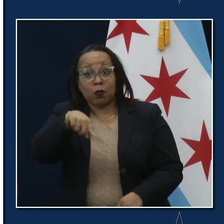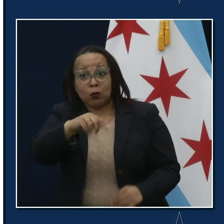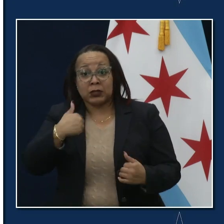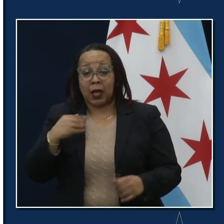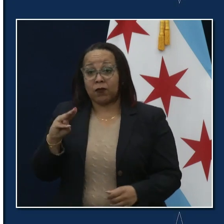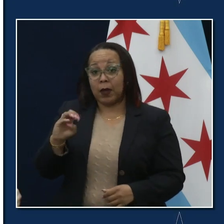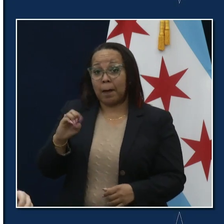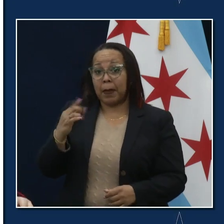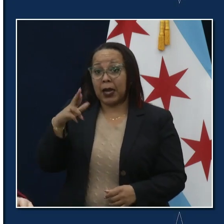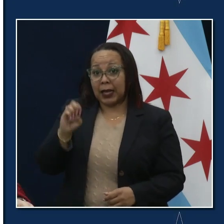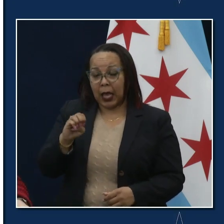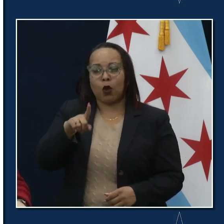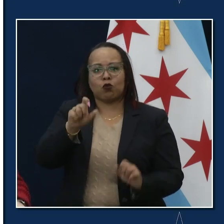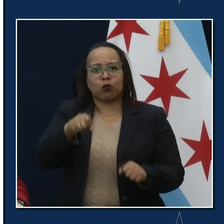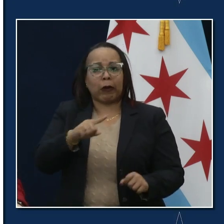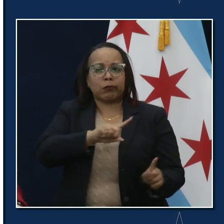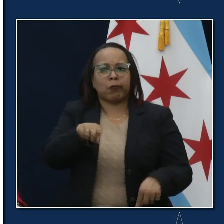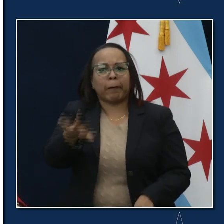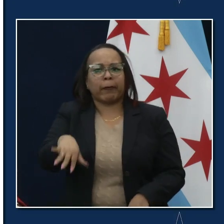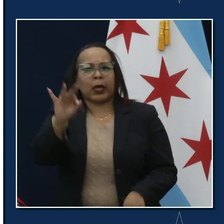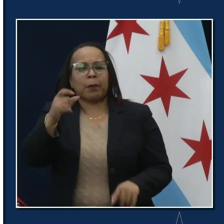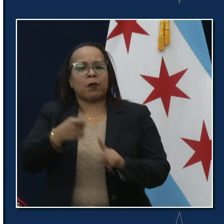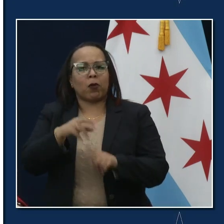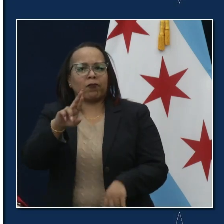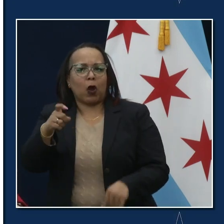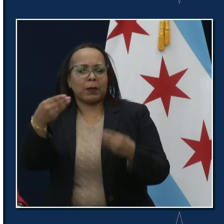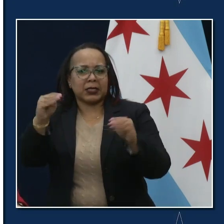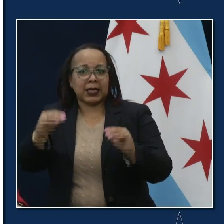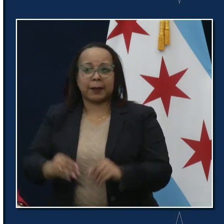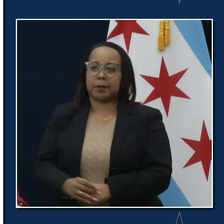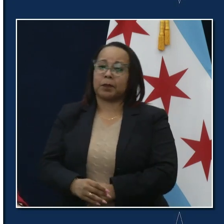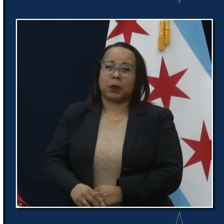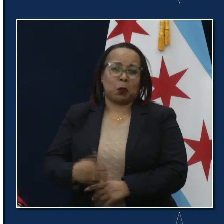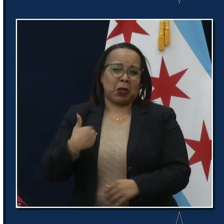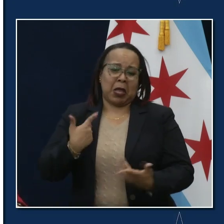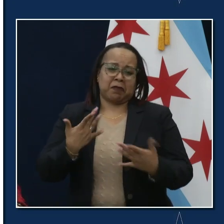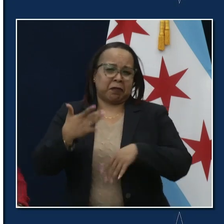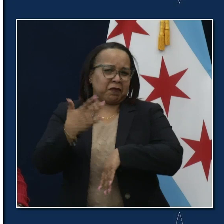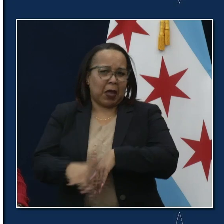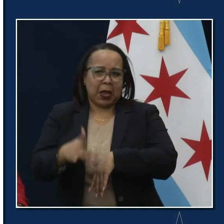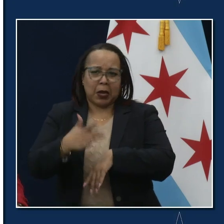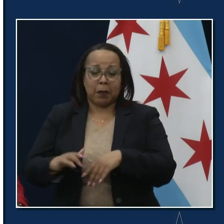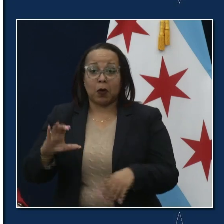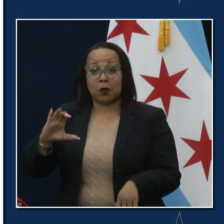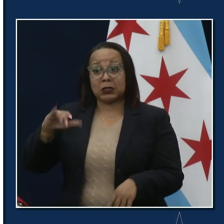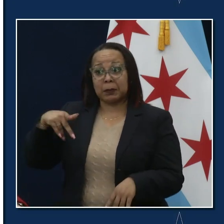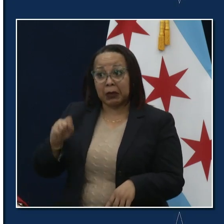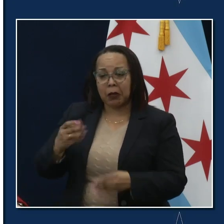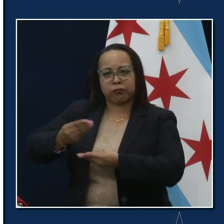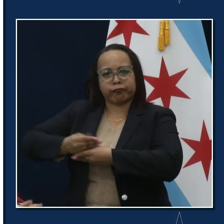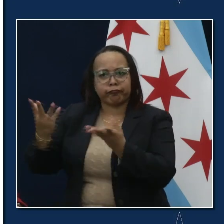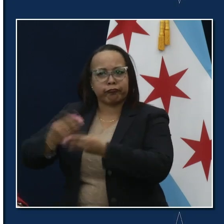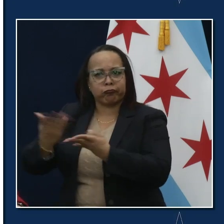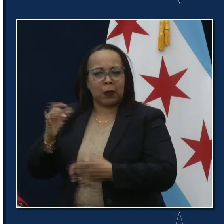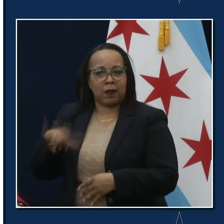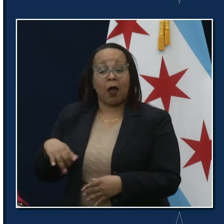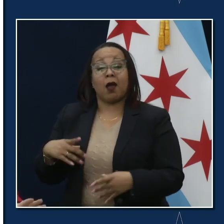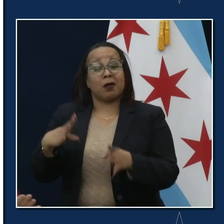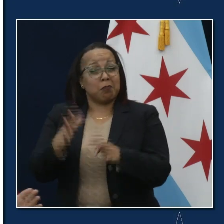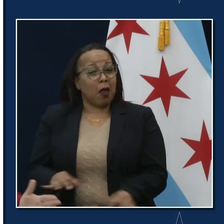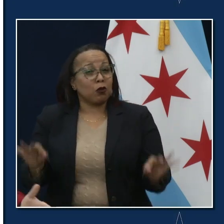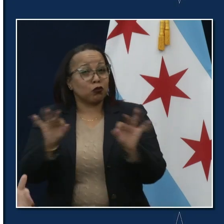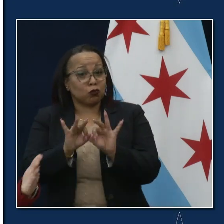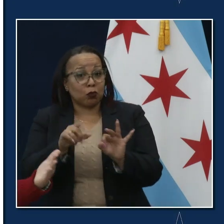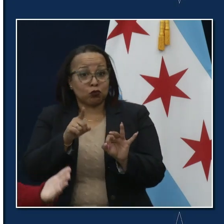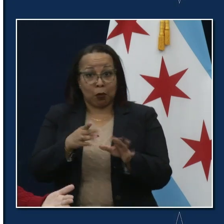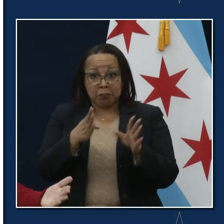Medicare, often you're able to just pick them up at the pharmacy. We have them widely available. CPS has been distributing them. Make sure